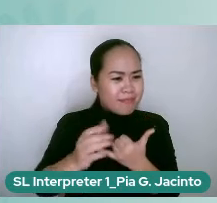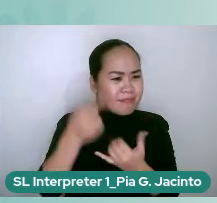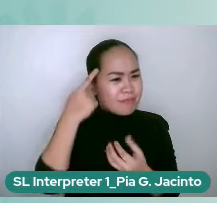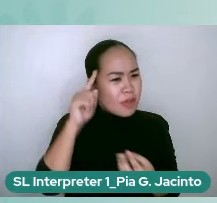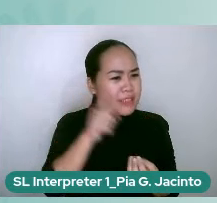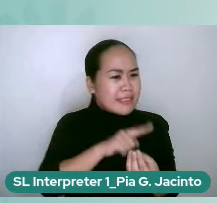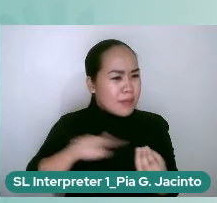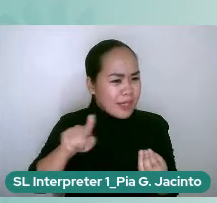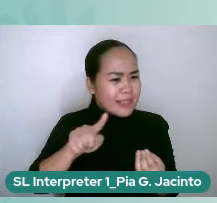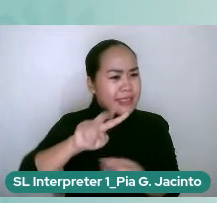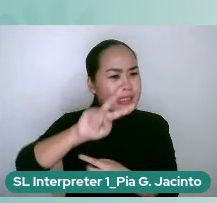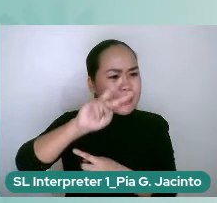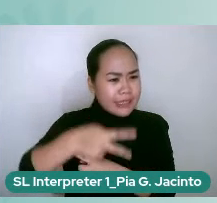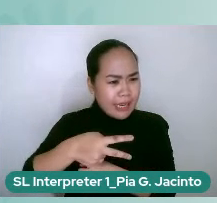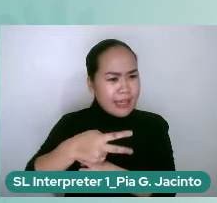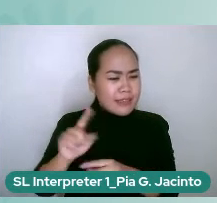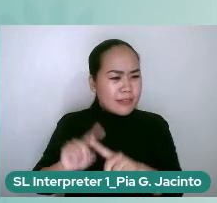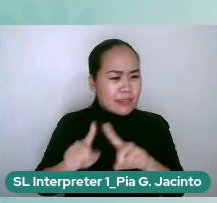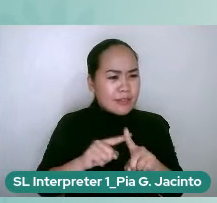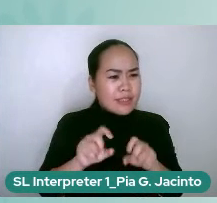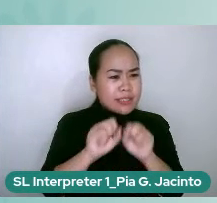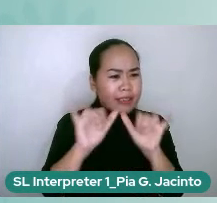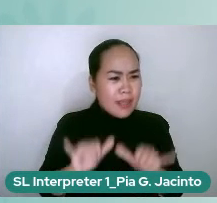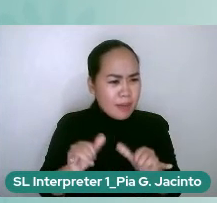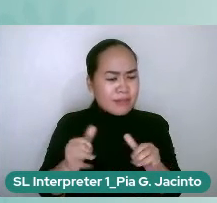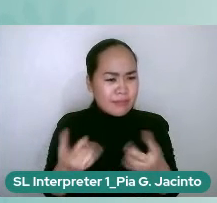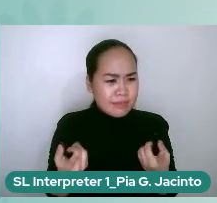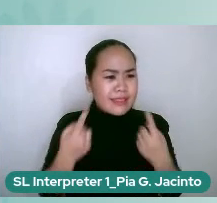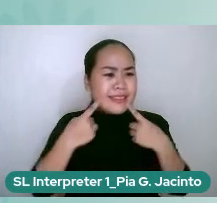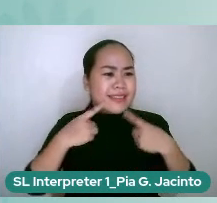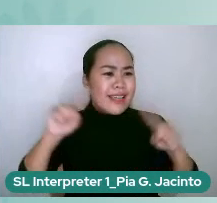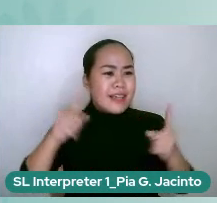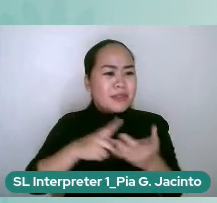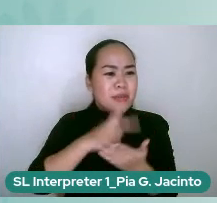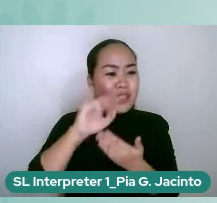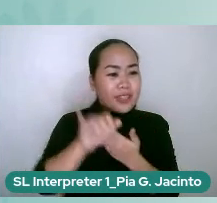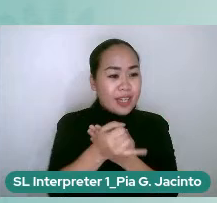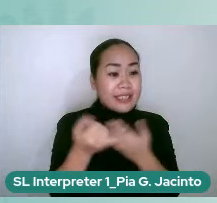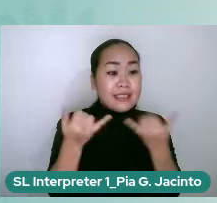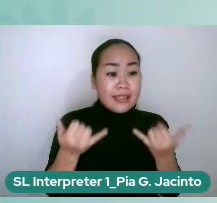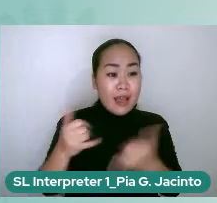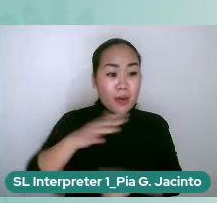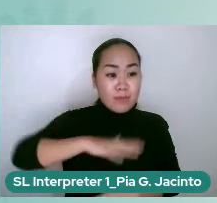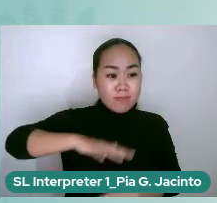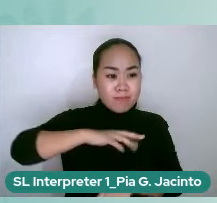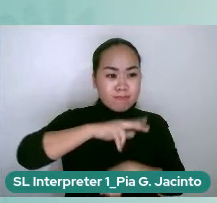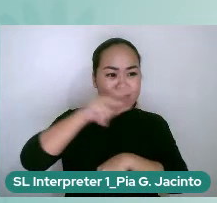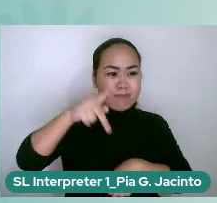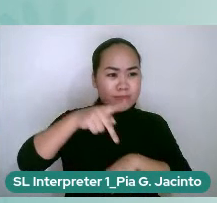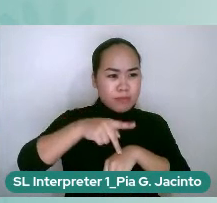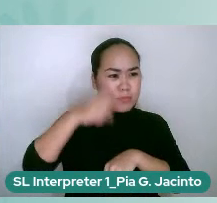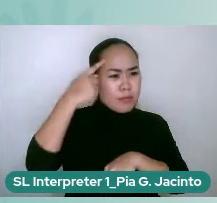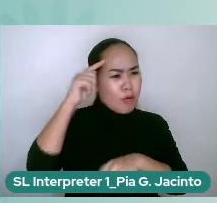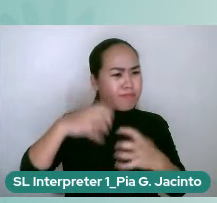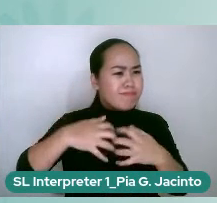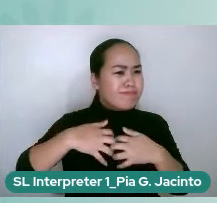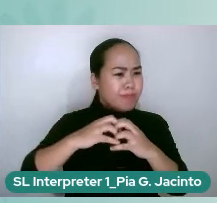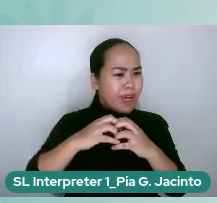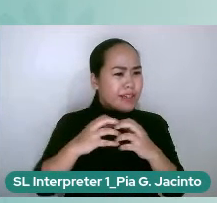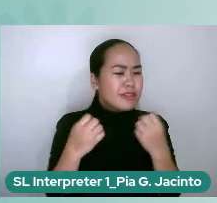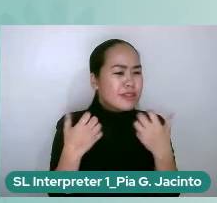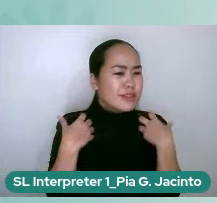Secondary Prevention Strategy or SUCCESS project here in the country, which has built a strong foundation